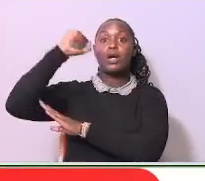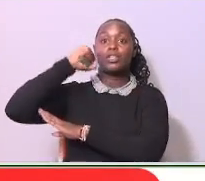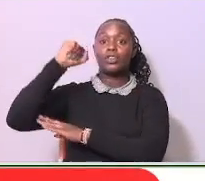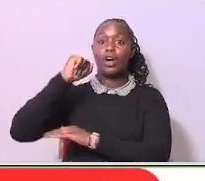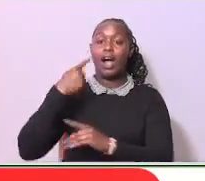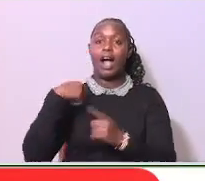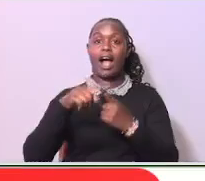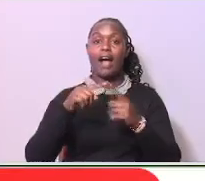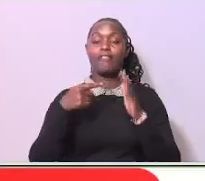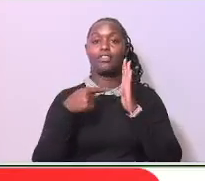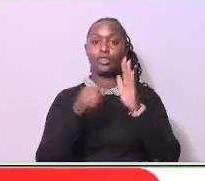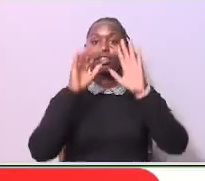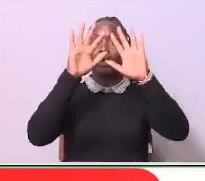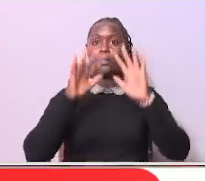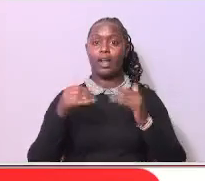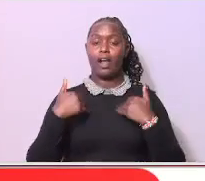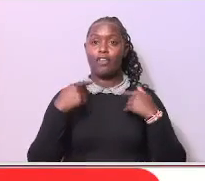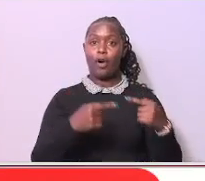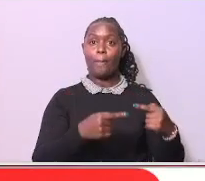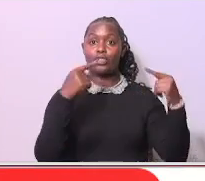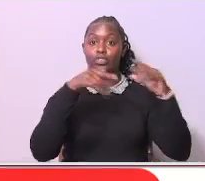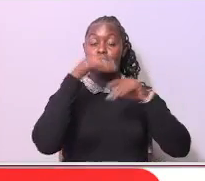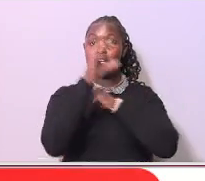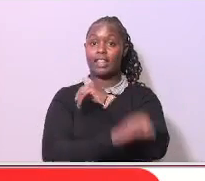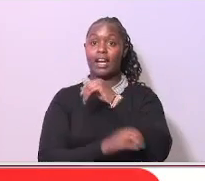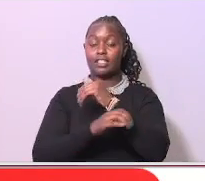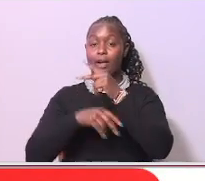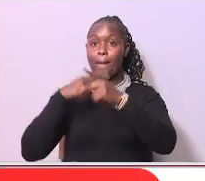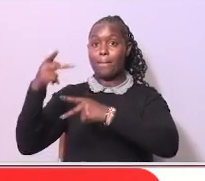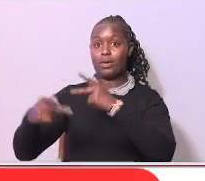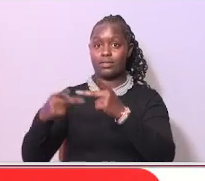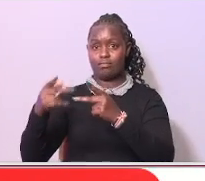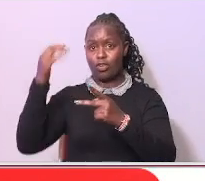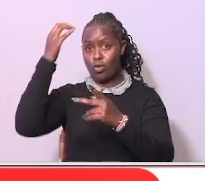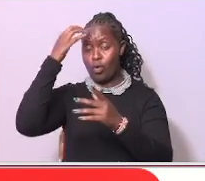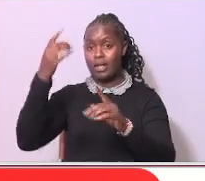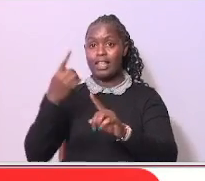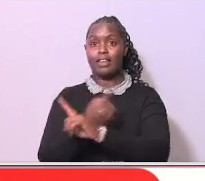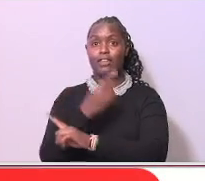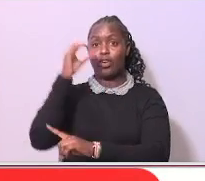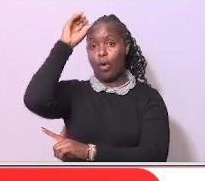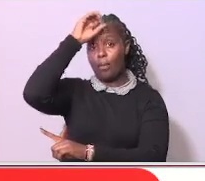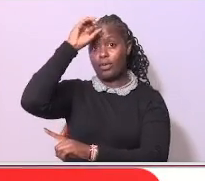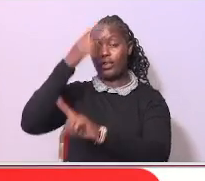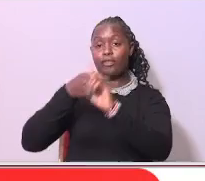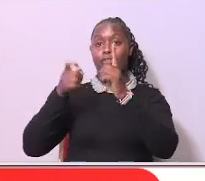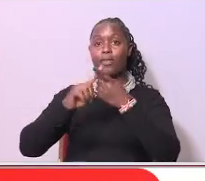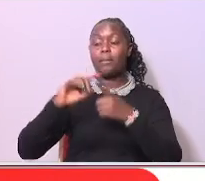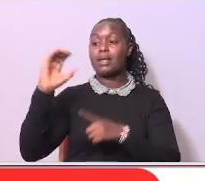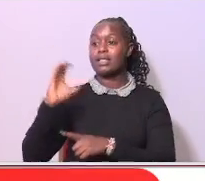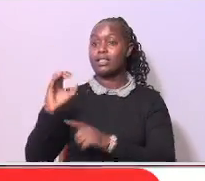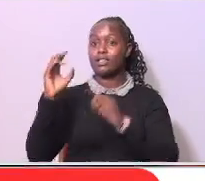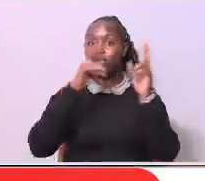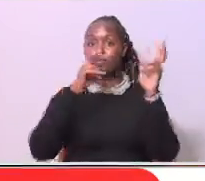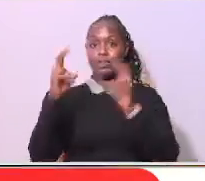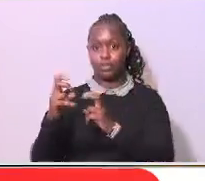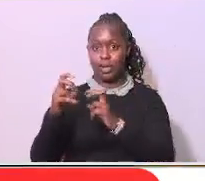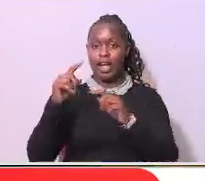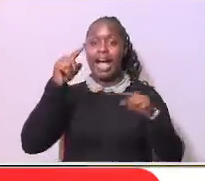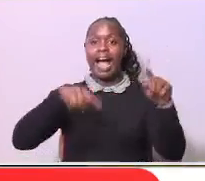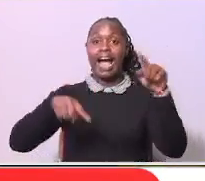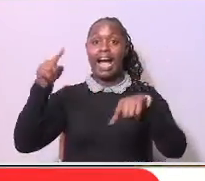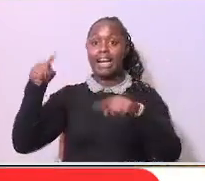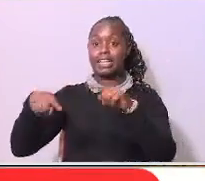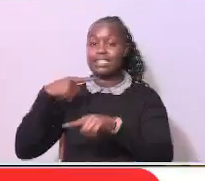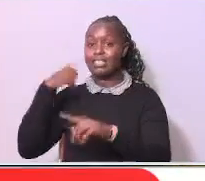of having an opposition for the country's progress. Despite differing opinions among citizens on the issue, analysts point out